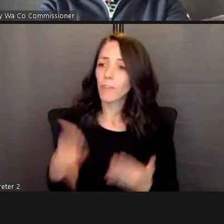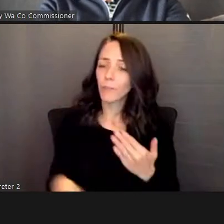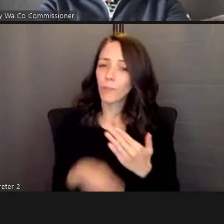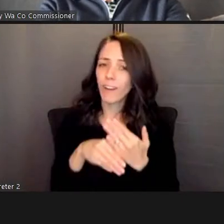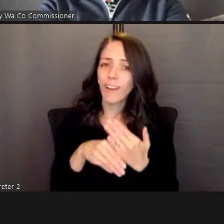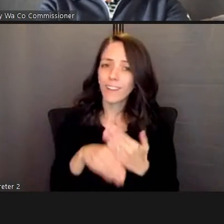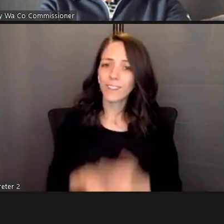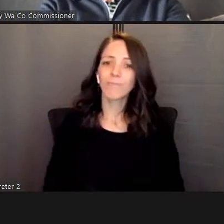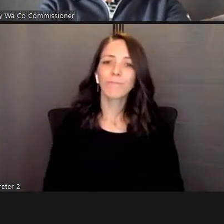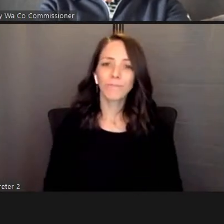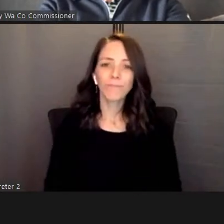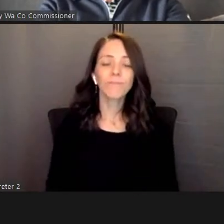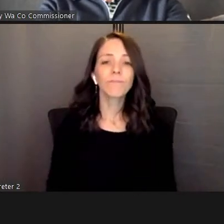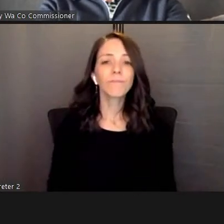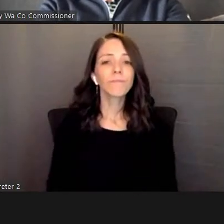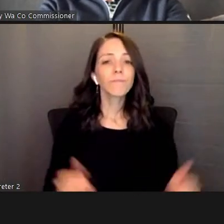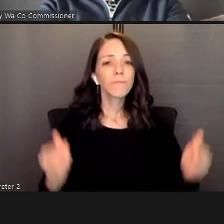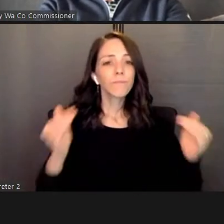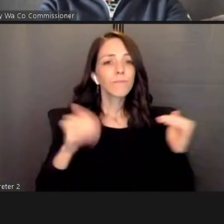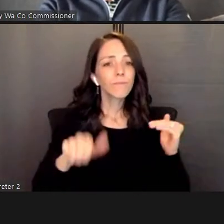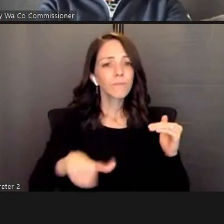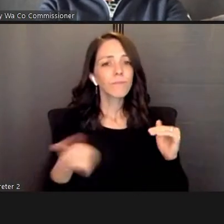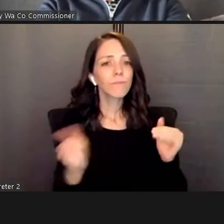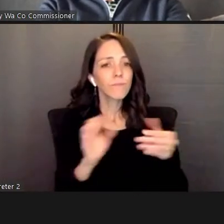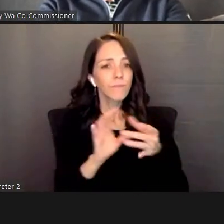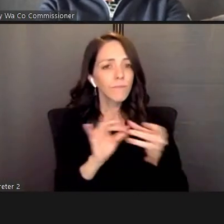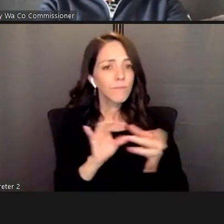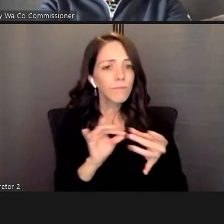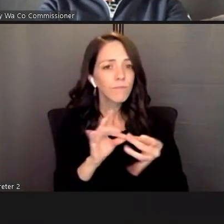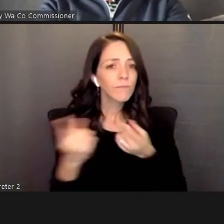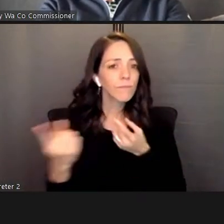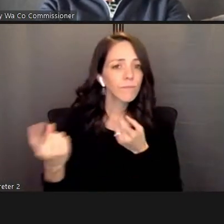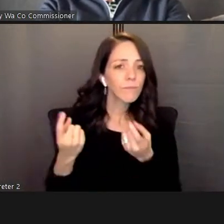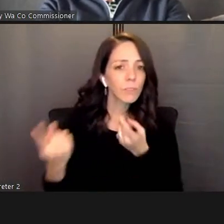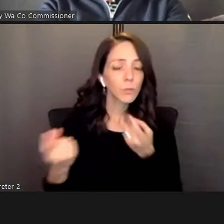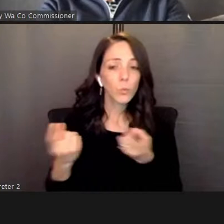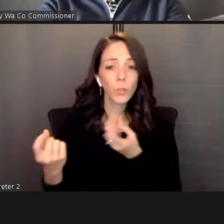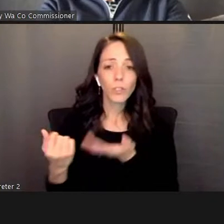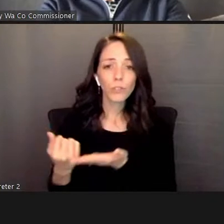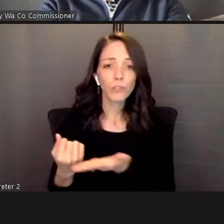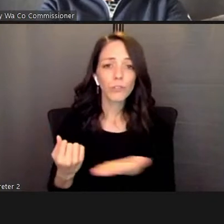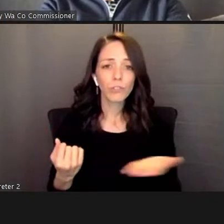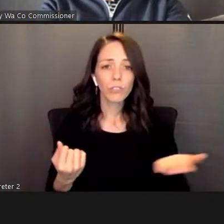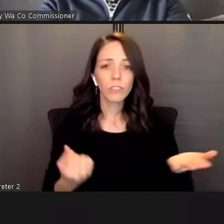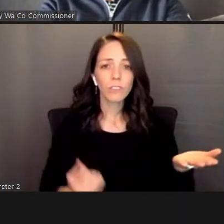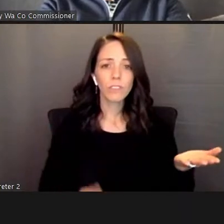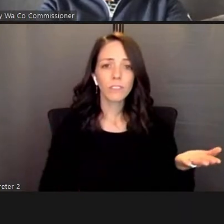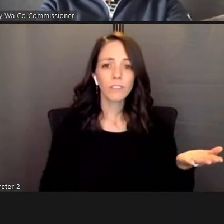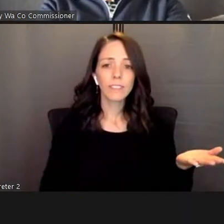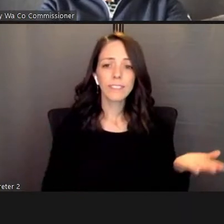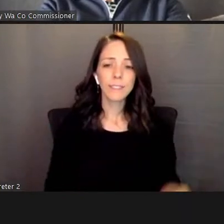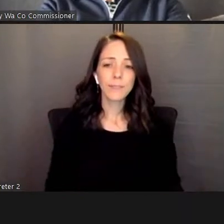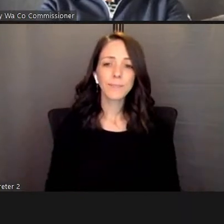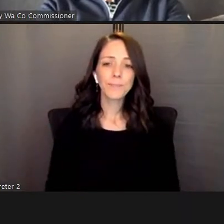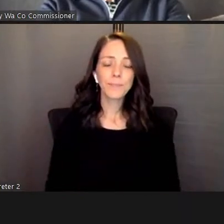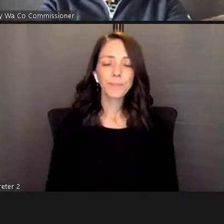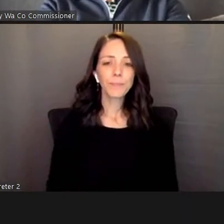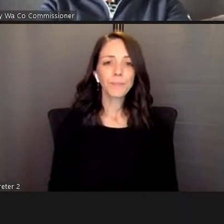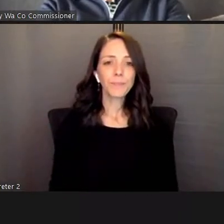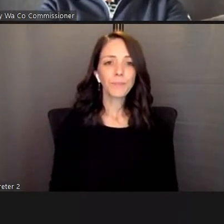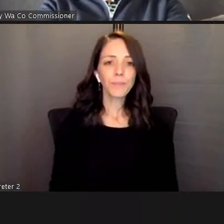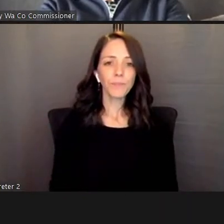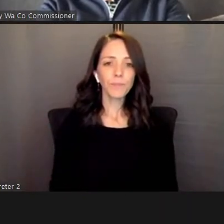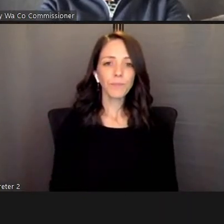we have other comments or questions that I may not have been seeing among our